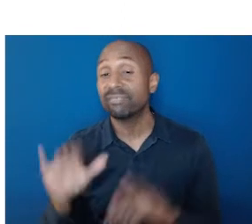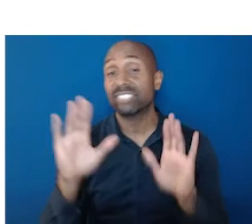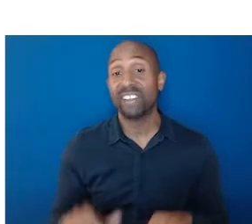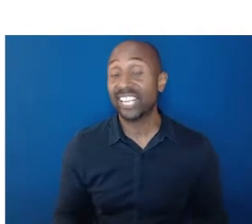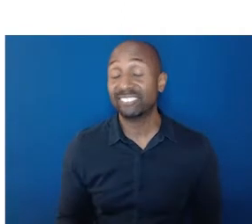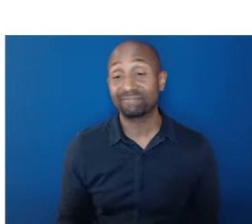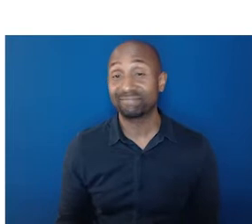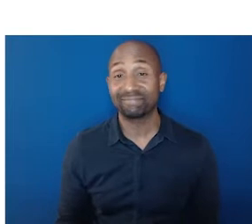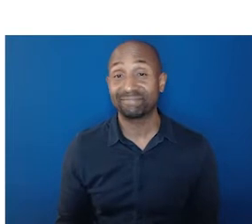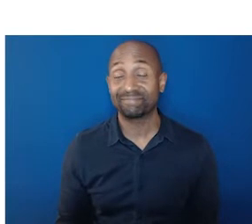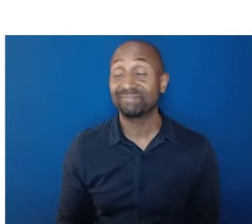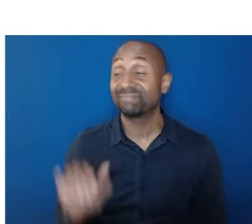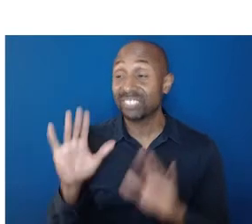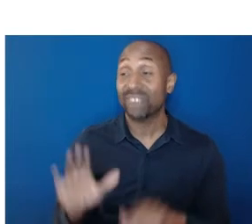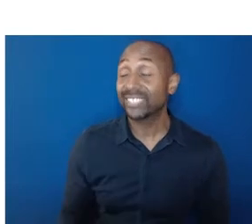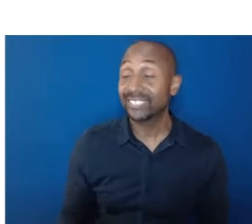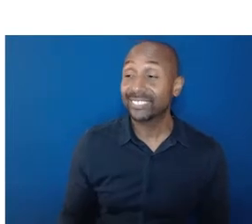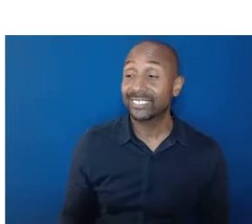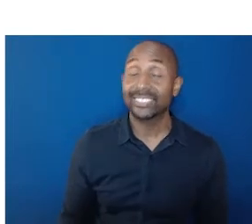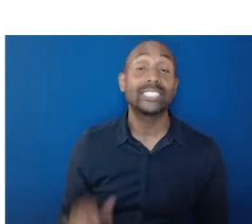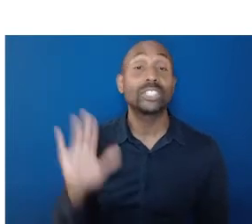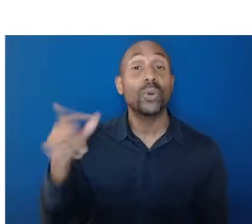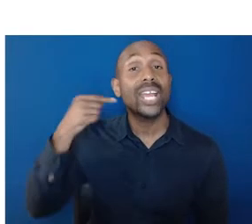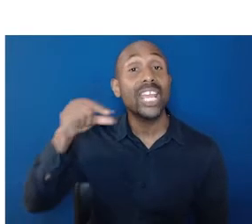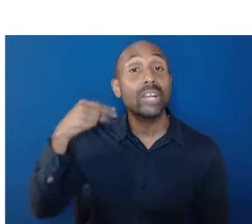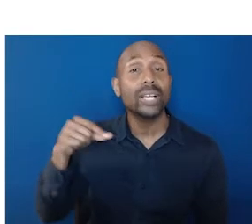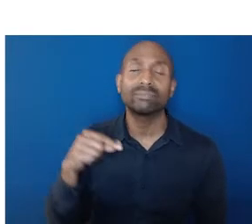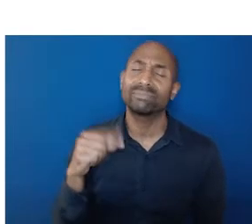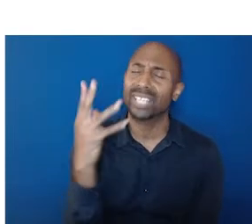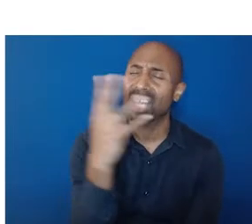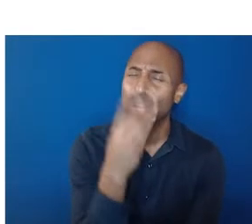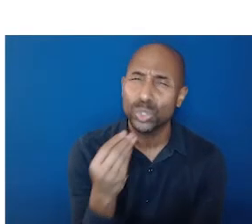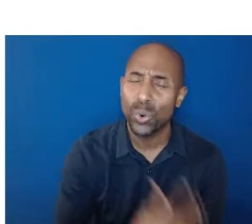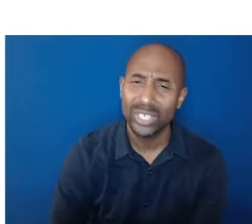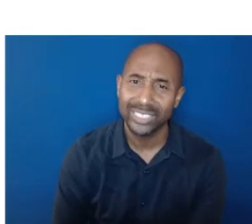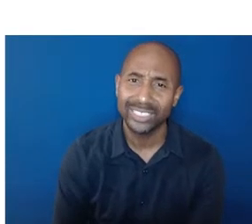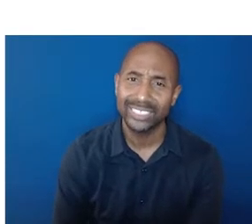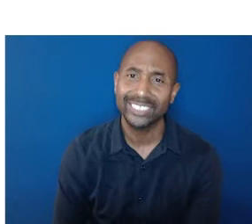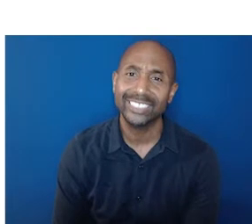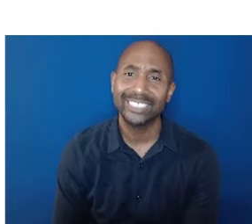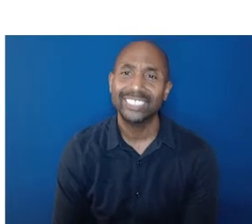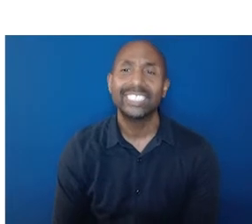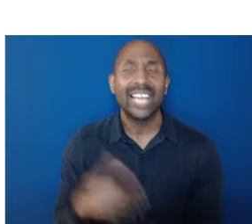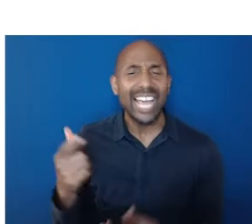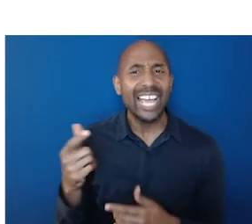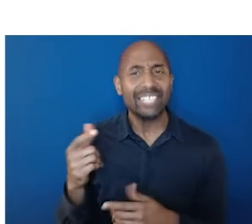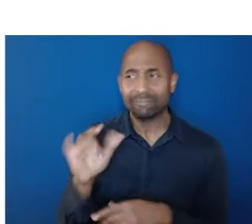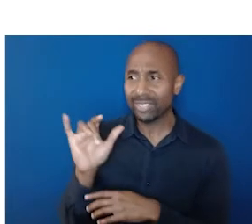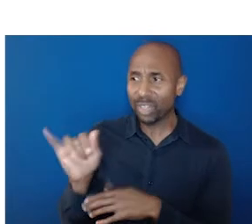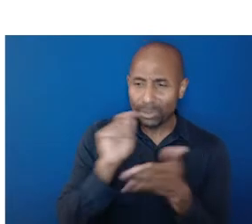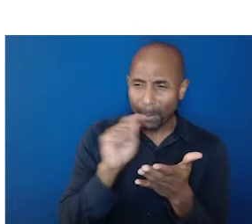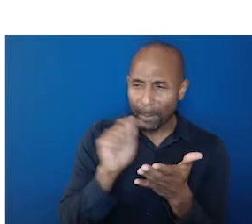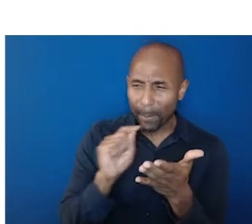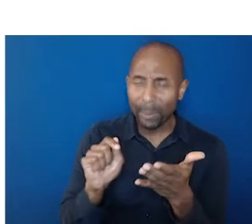great. And your earrings. Sure. Also gorgeous. And so granulation, if I have the little dots right,